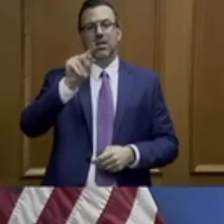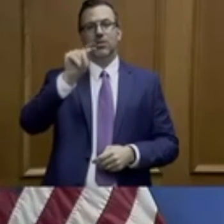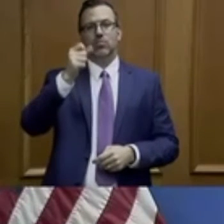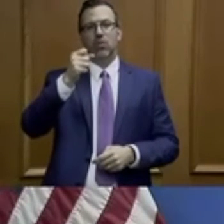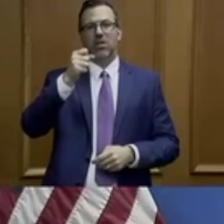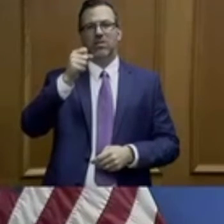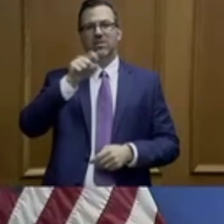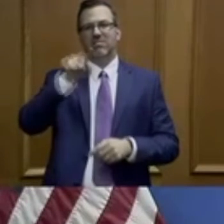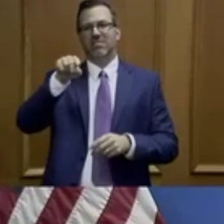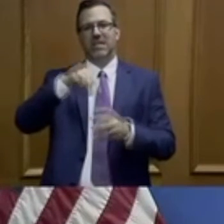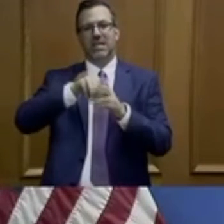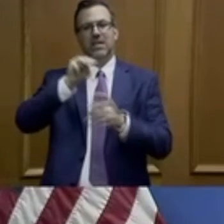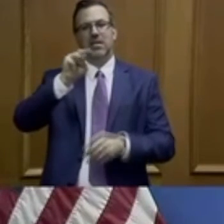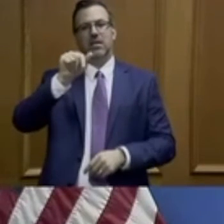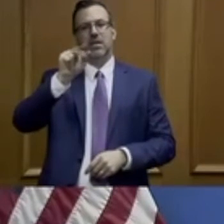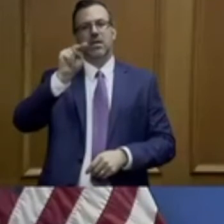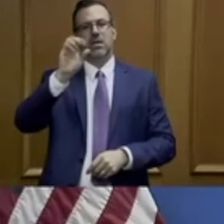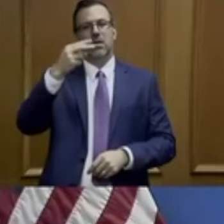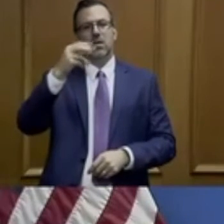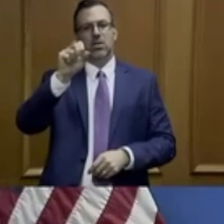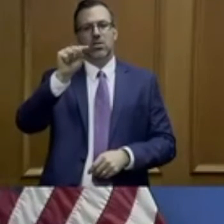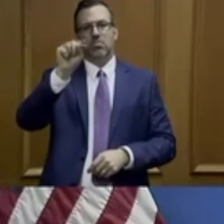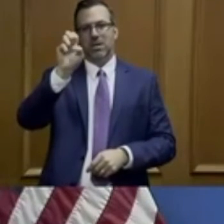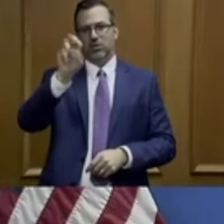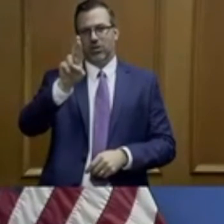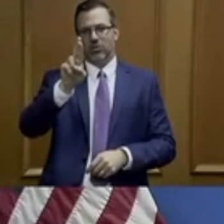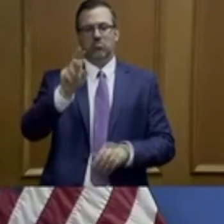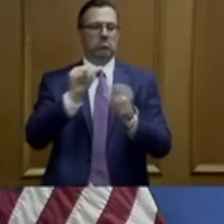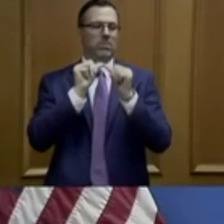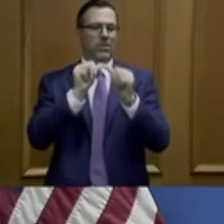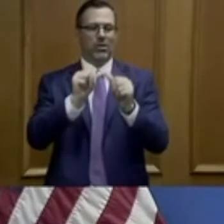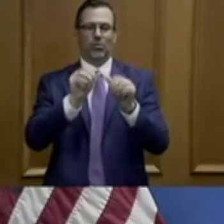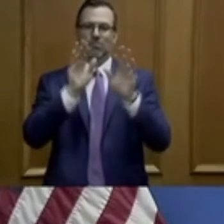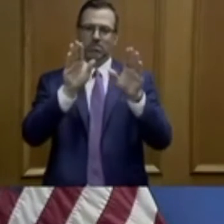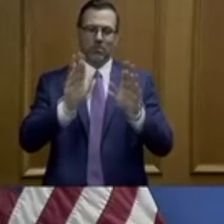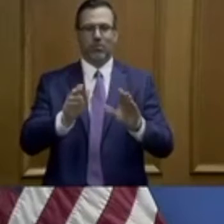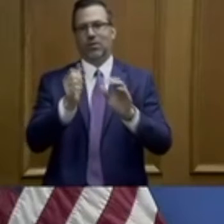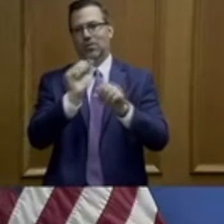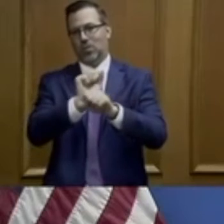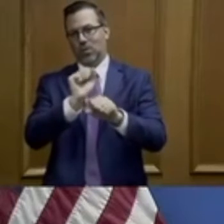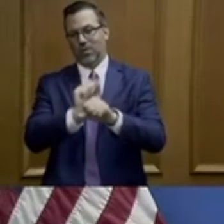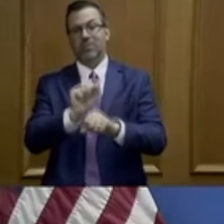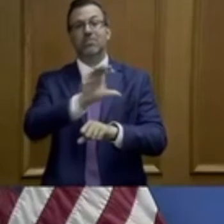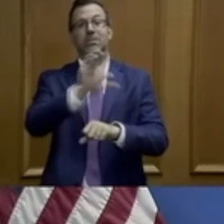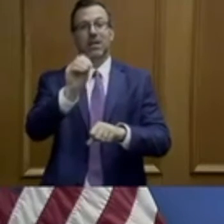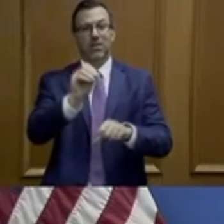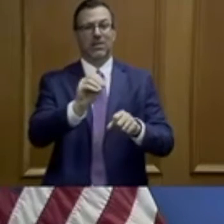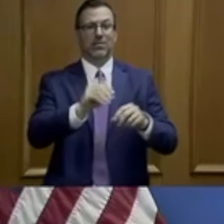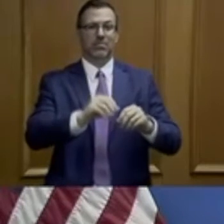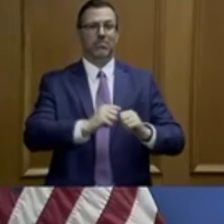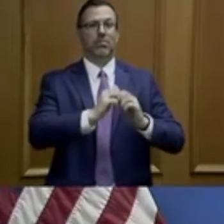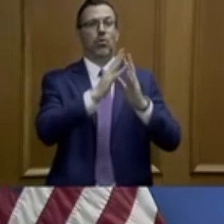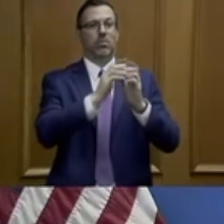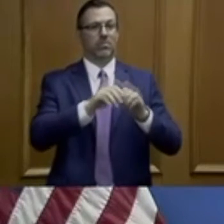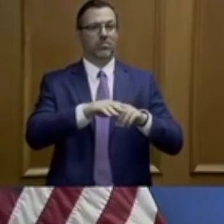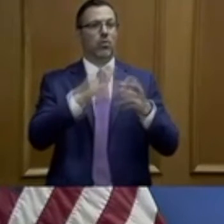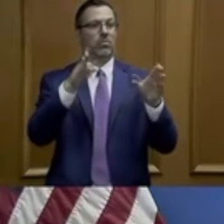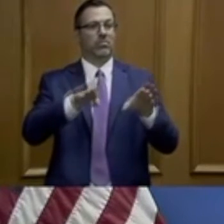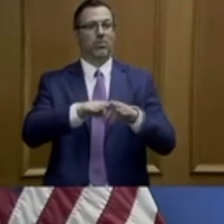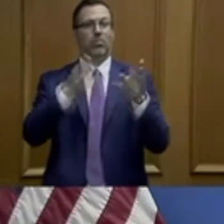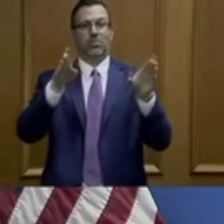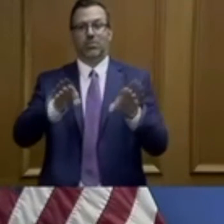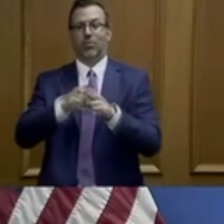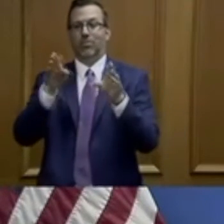your efforts. Keep up the good work. Companies like yours all across this state are opening up in a way that provides